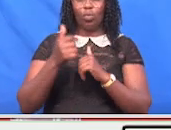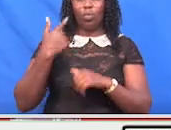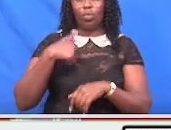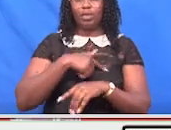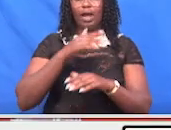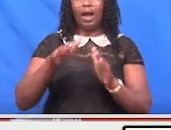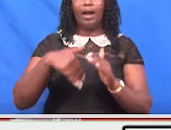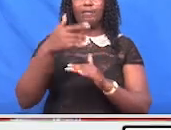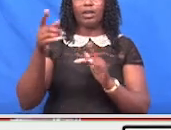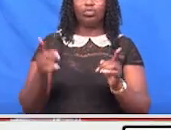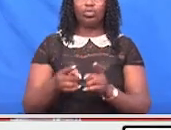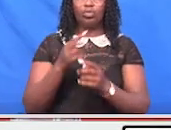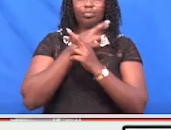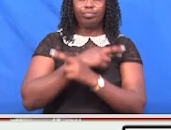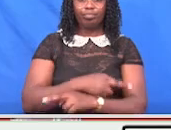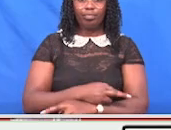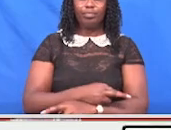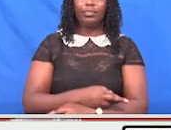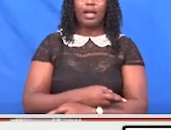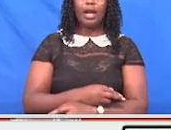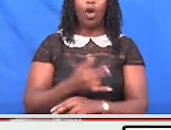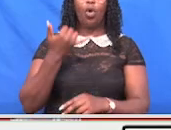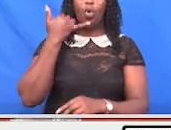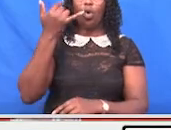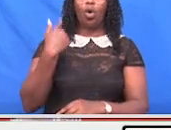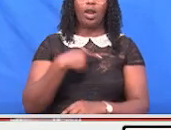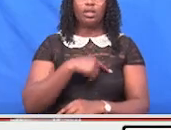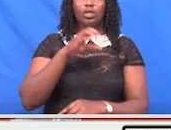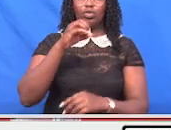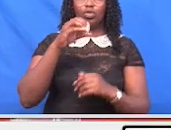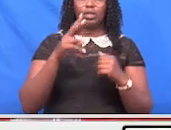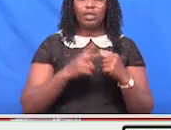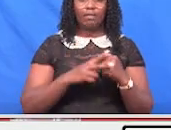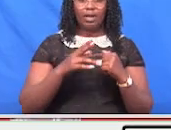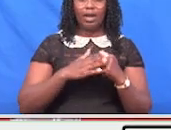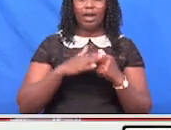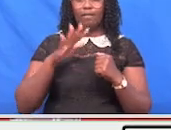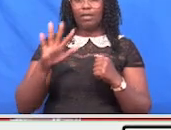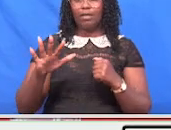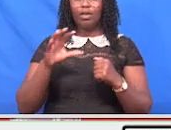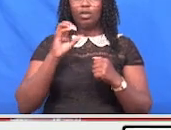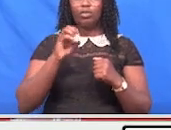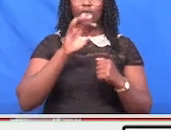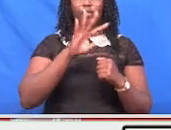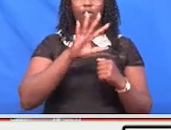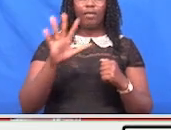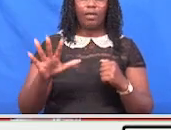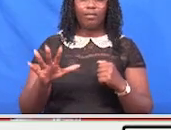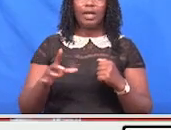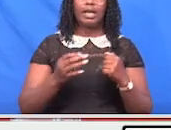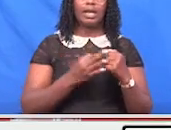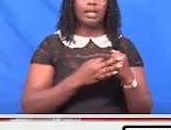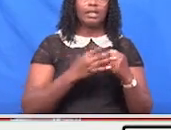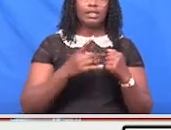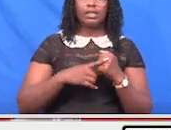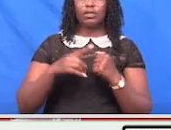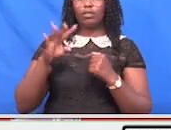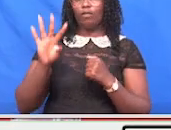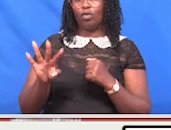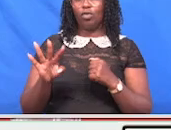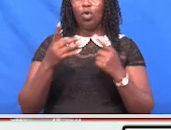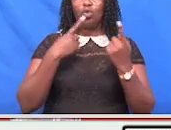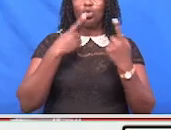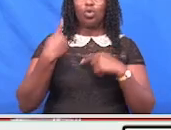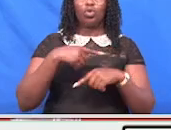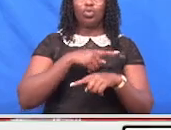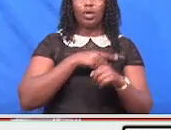break, call us live, weka credit sahi, 0795 045 864. You can also talk to us on WhatsApp,